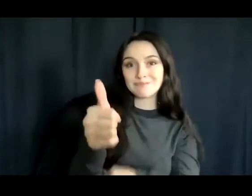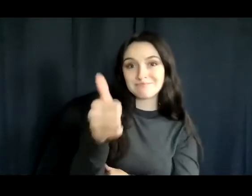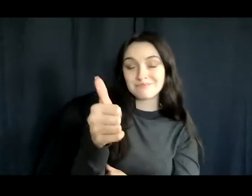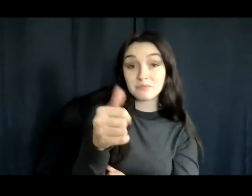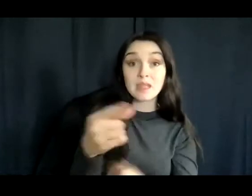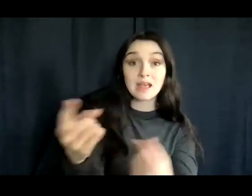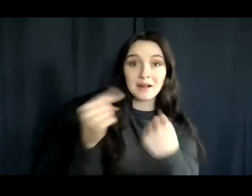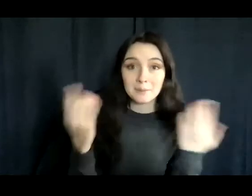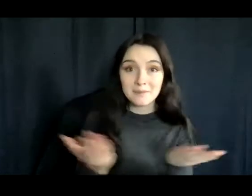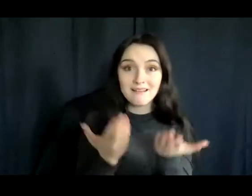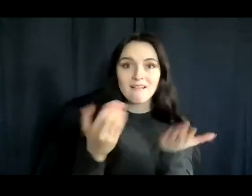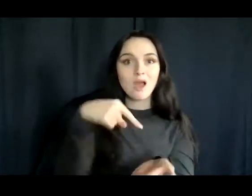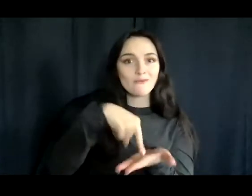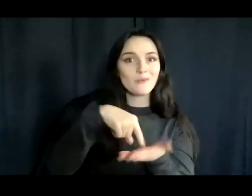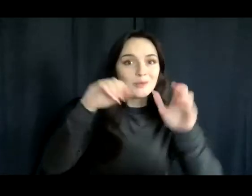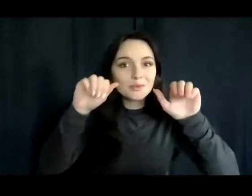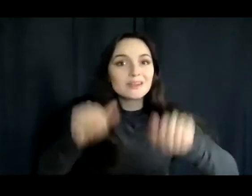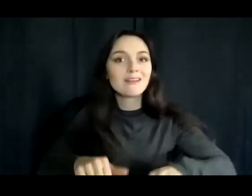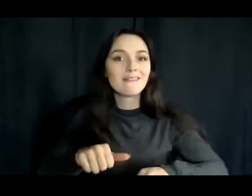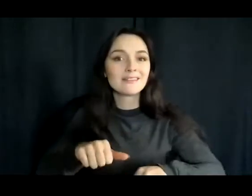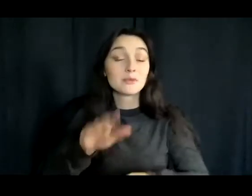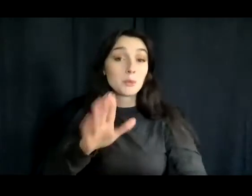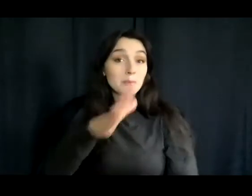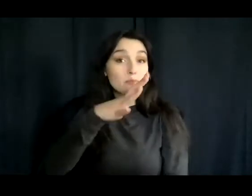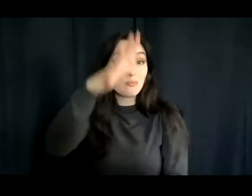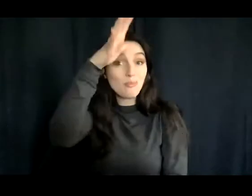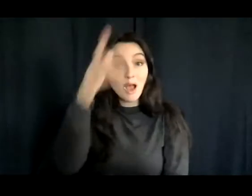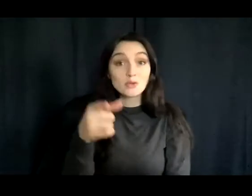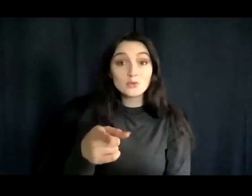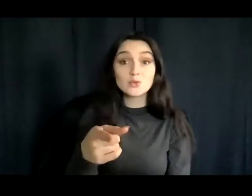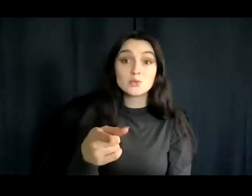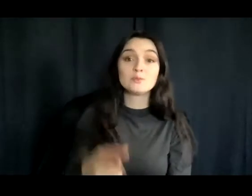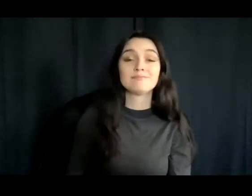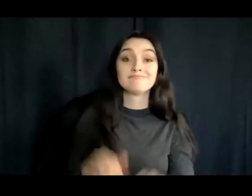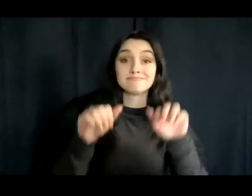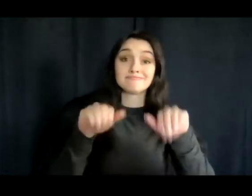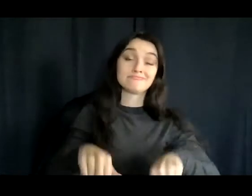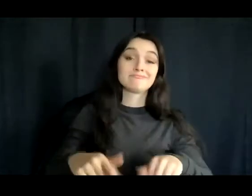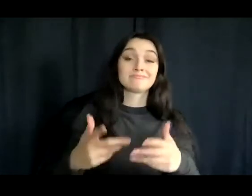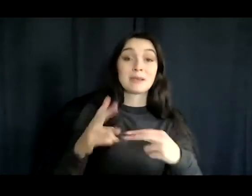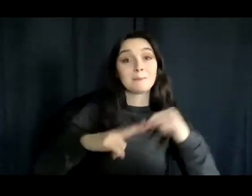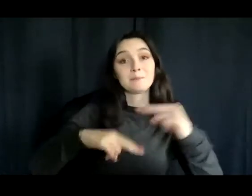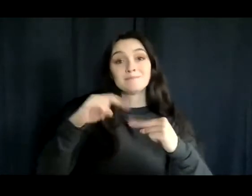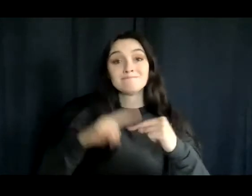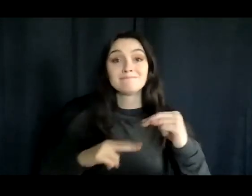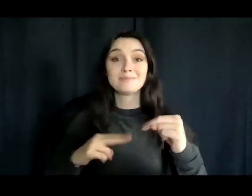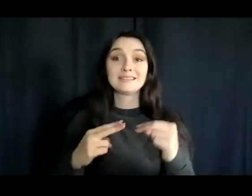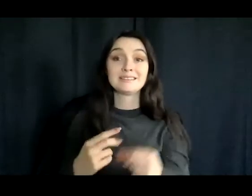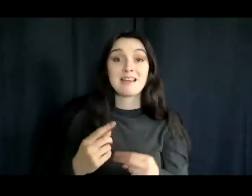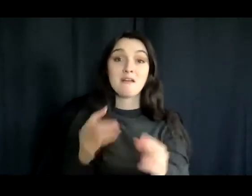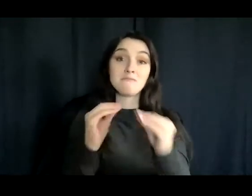affordable tools that you and your parents could use to build and to